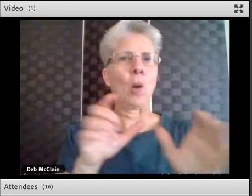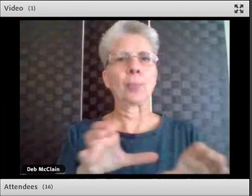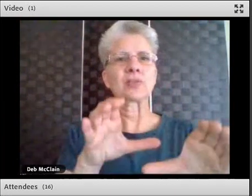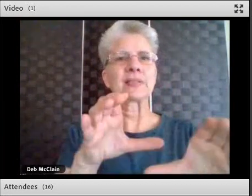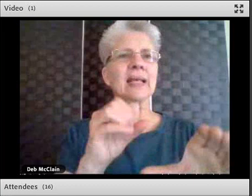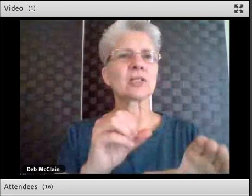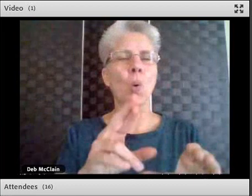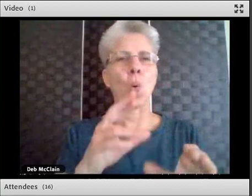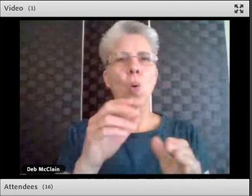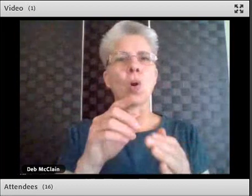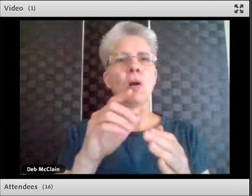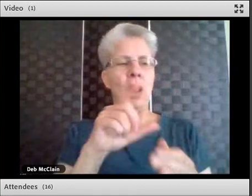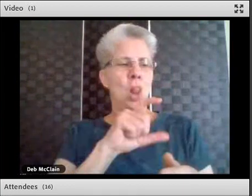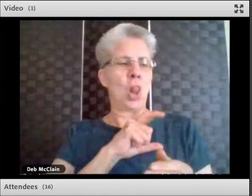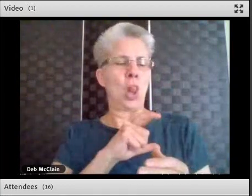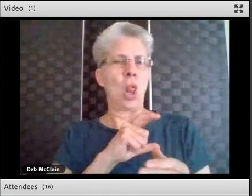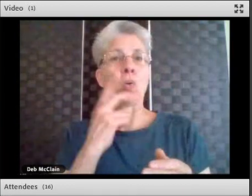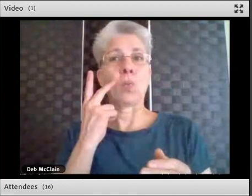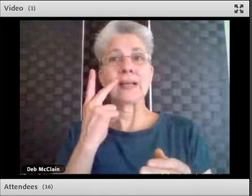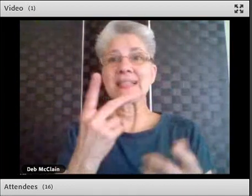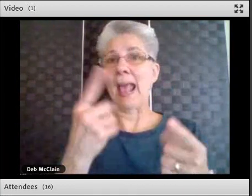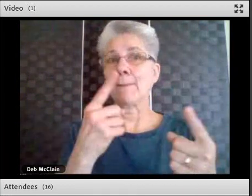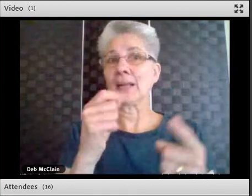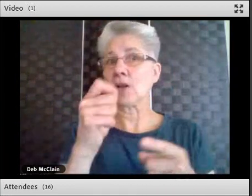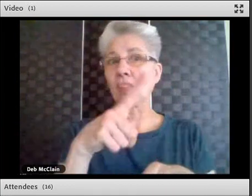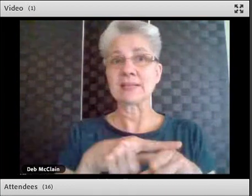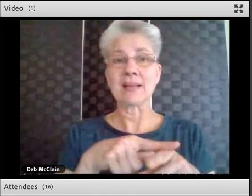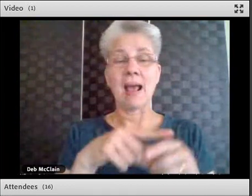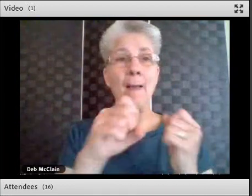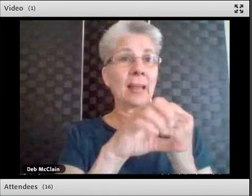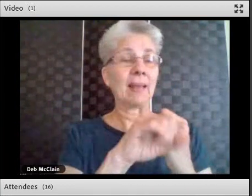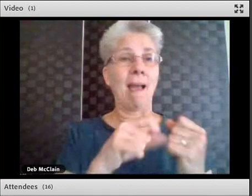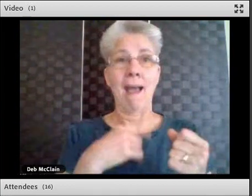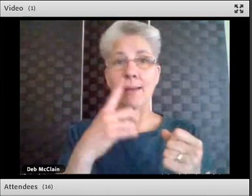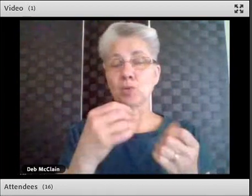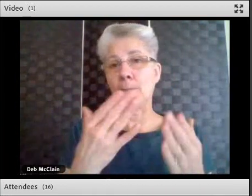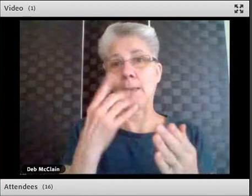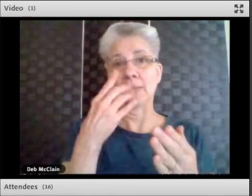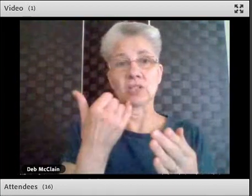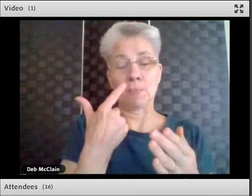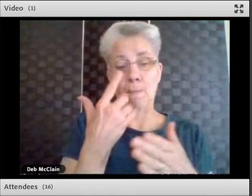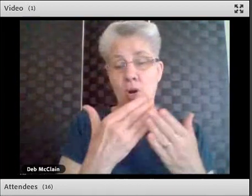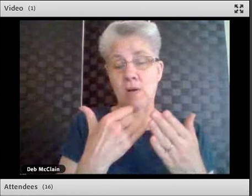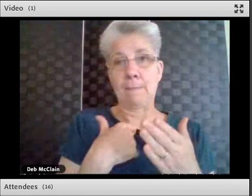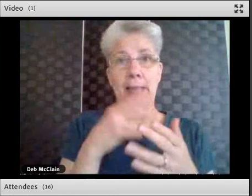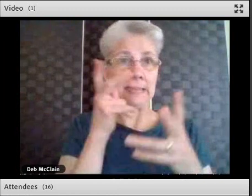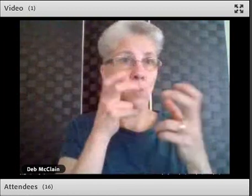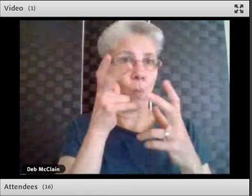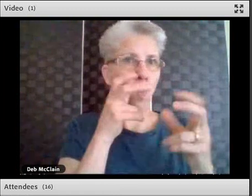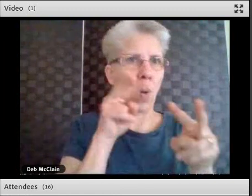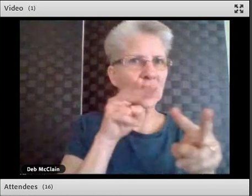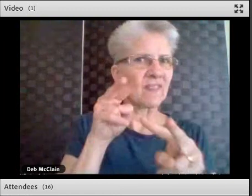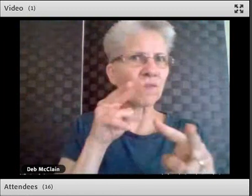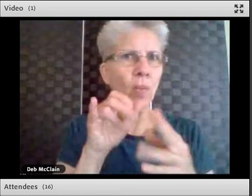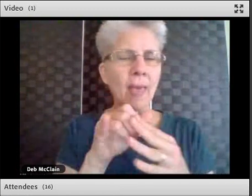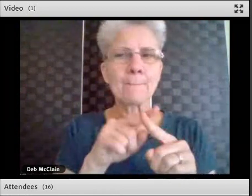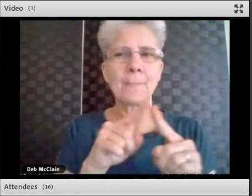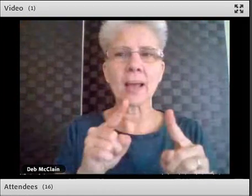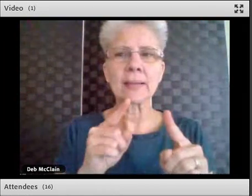see episodes in the media all the time, or at least I do, and maybe it's because part of me is looking for it,